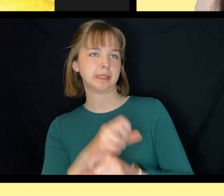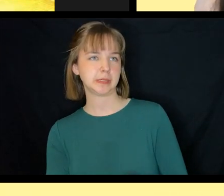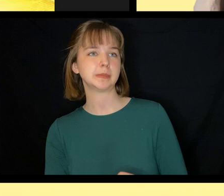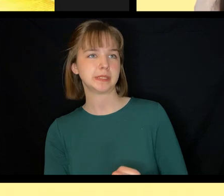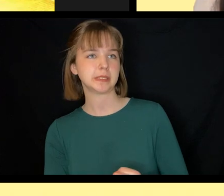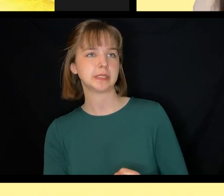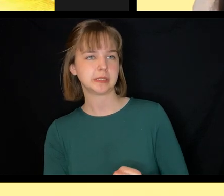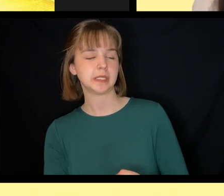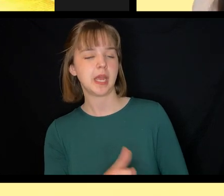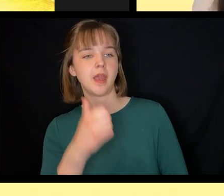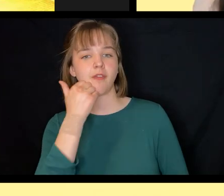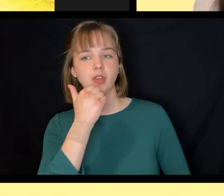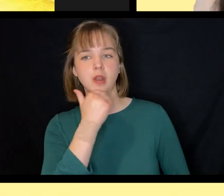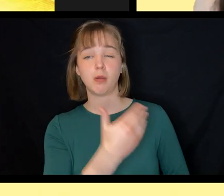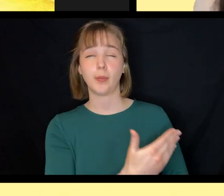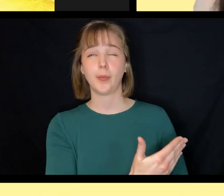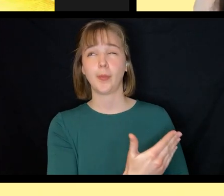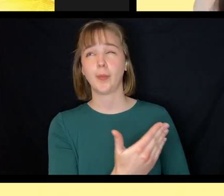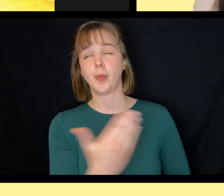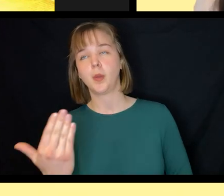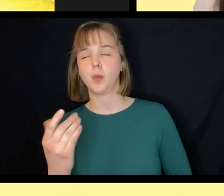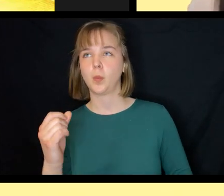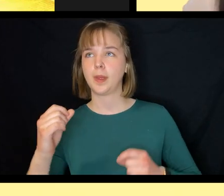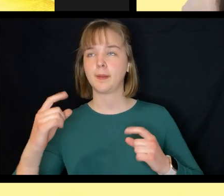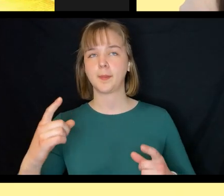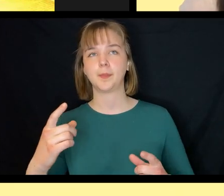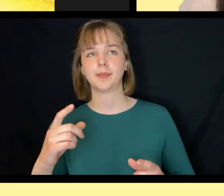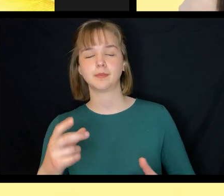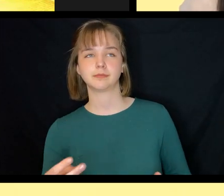early. Swimming, you have to wake up so early. It's never fun.